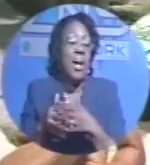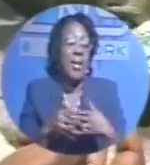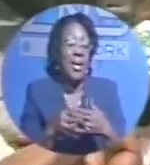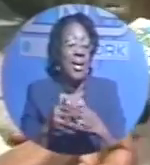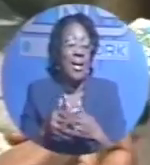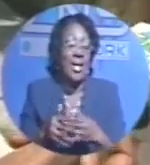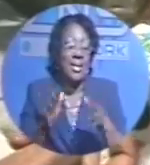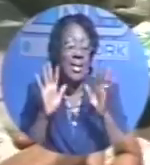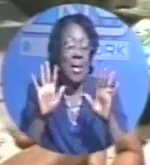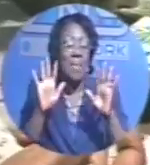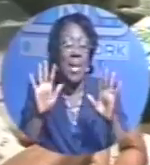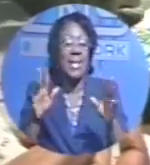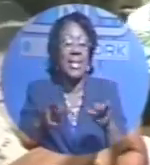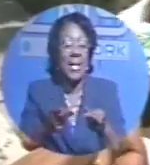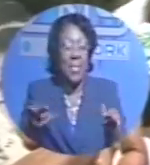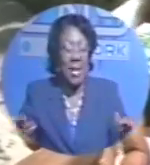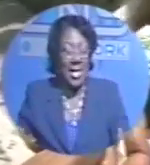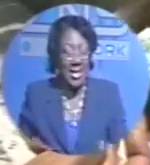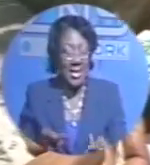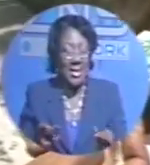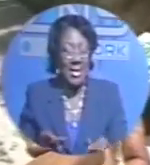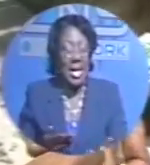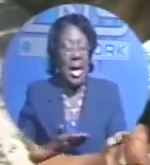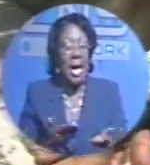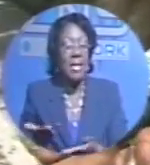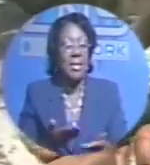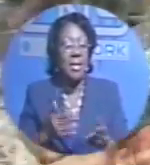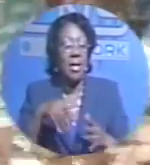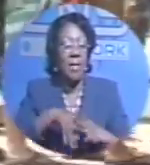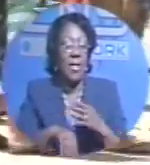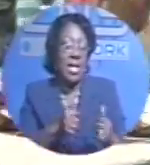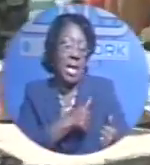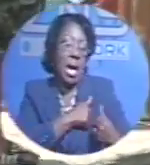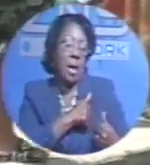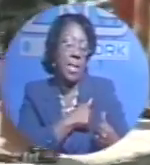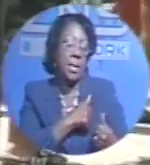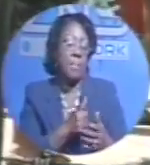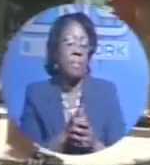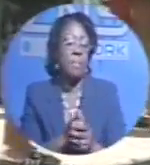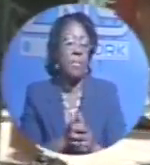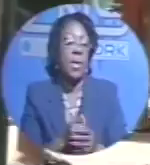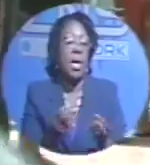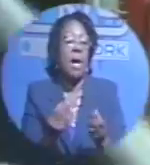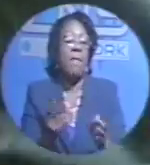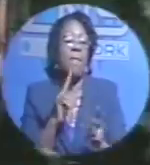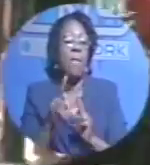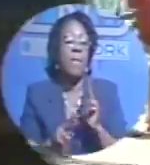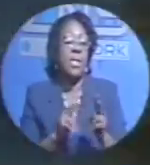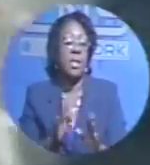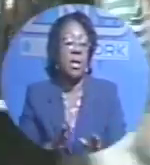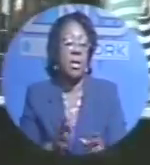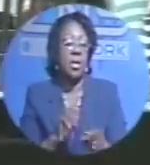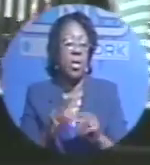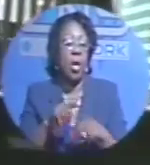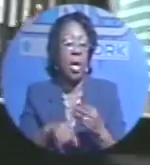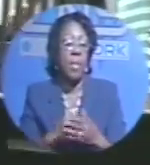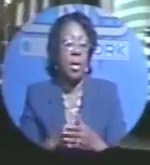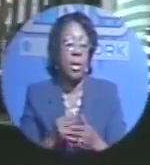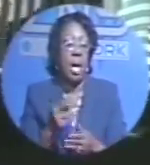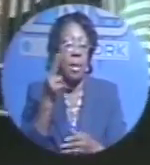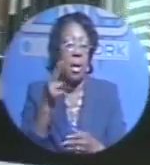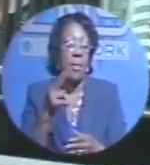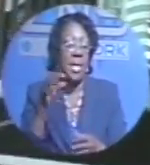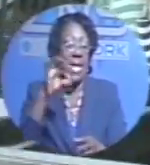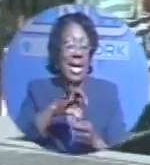I served my country. I was in the United States Army, so I'm proud to be an American. A few visitors also commented on their upcoming elections